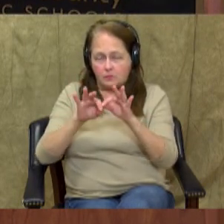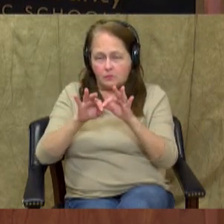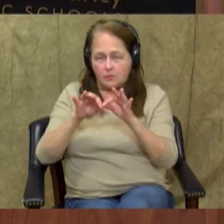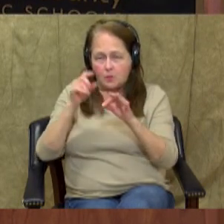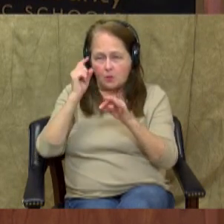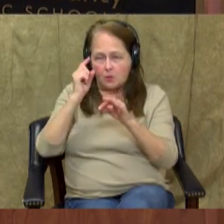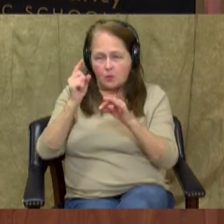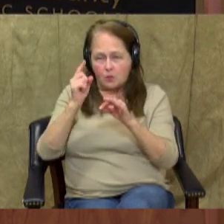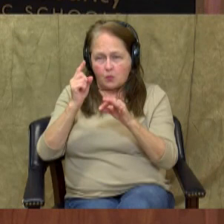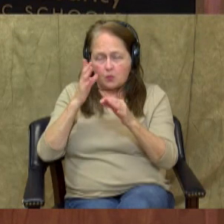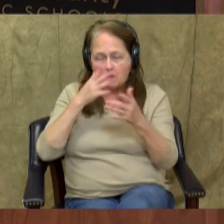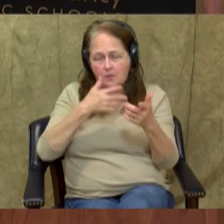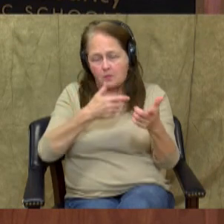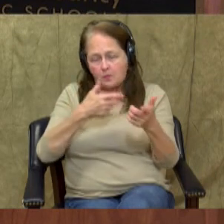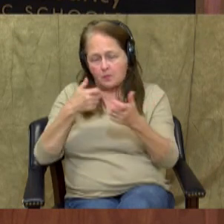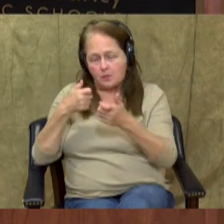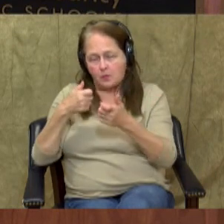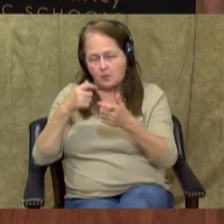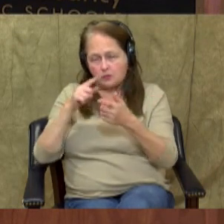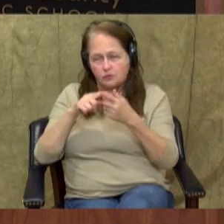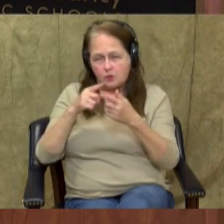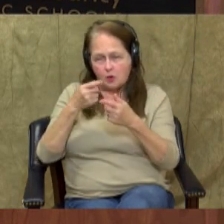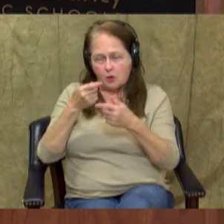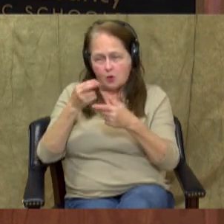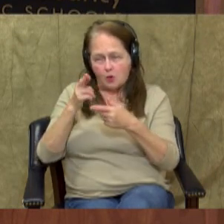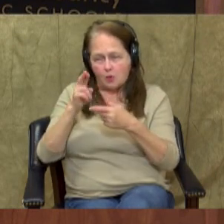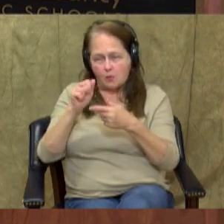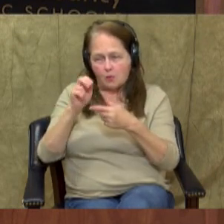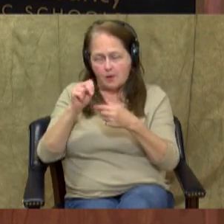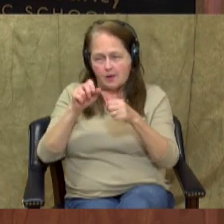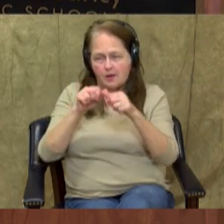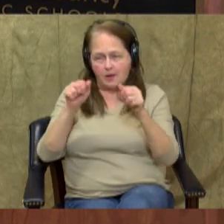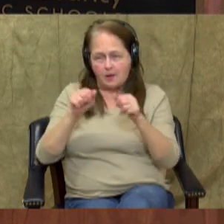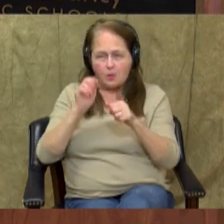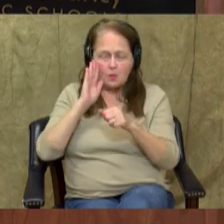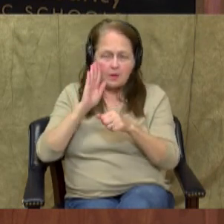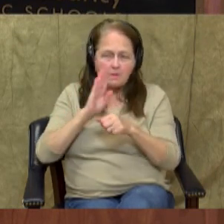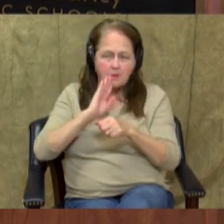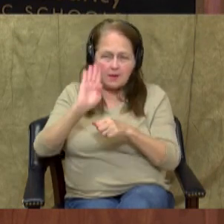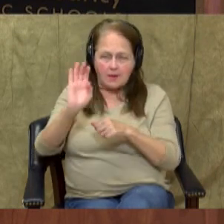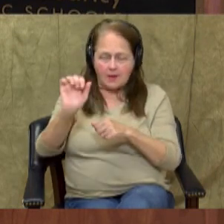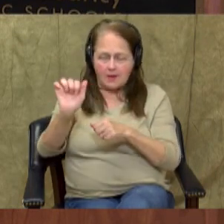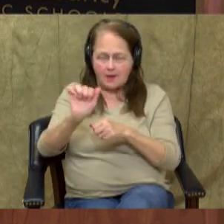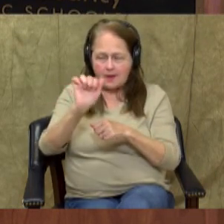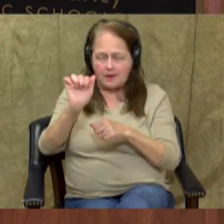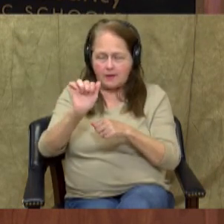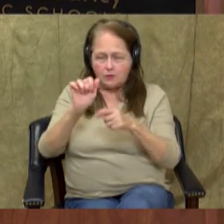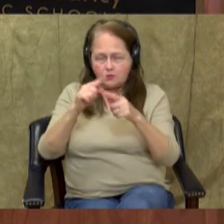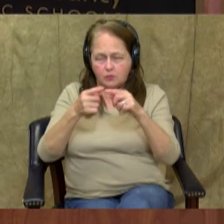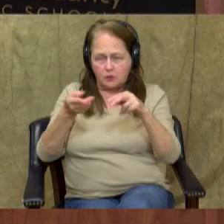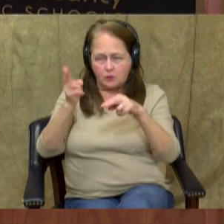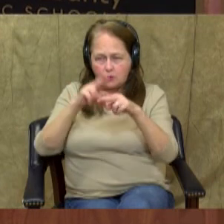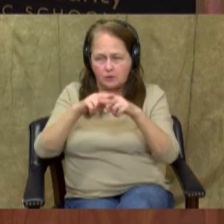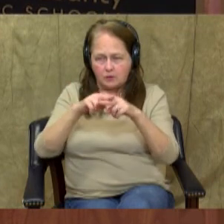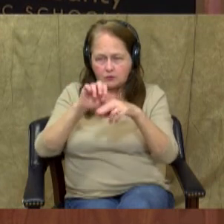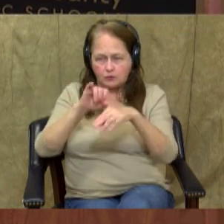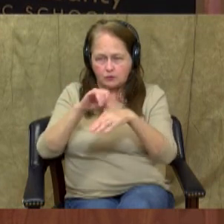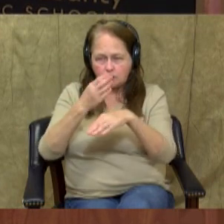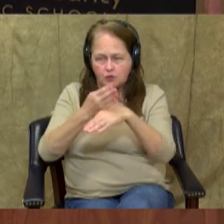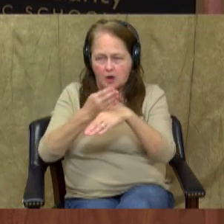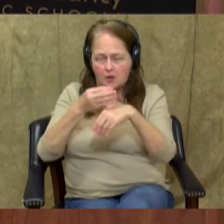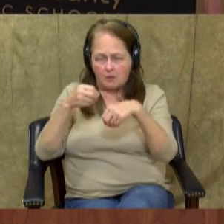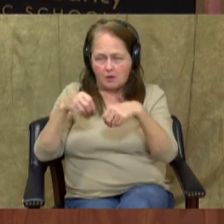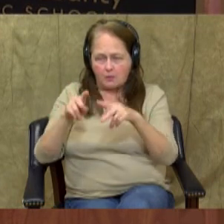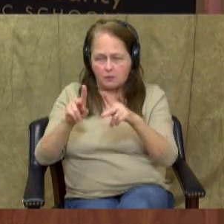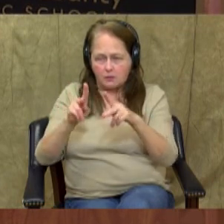for something that would pull them toward urban areas, and that would be A, increased job opportunities. And then